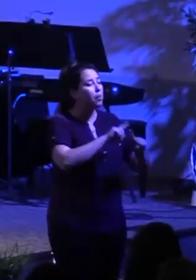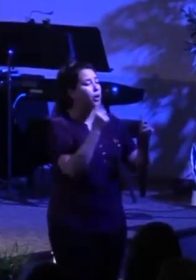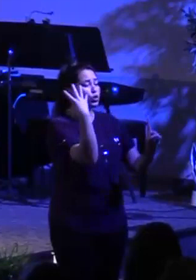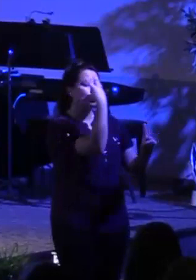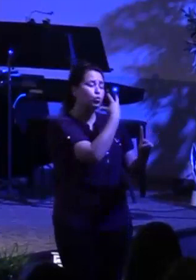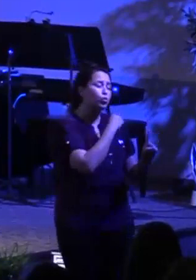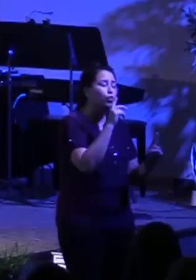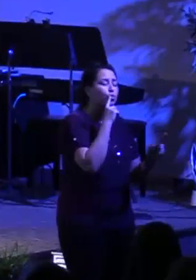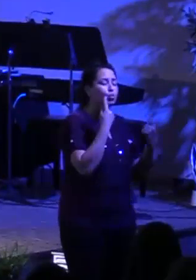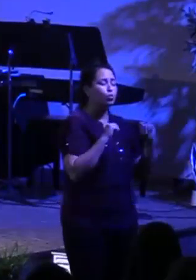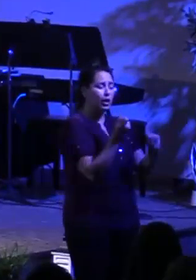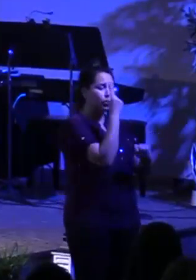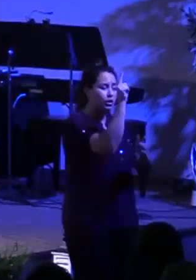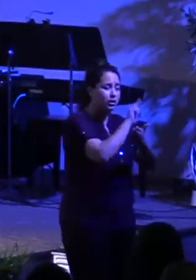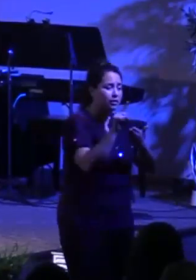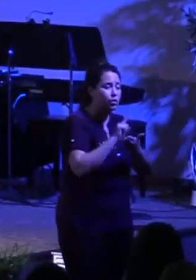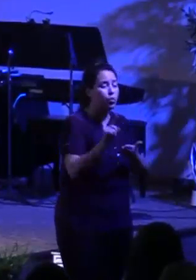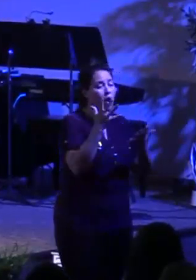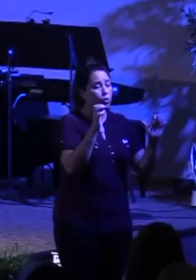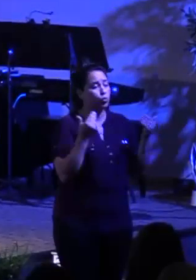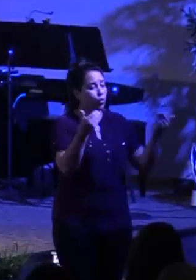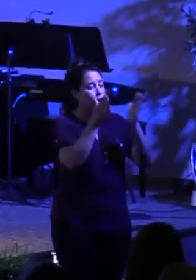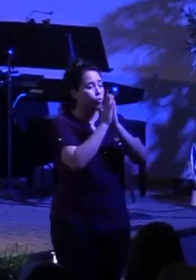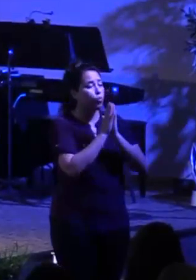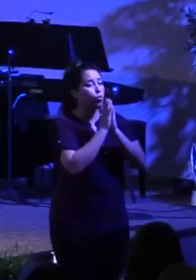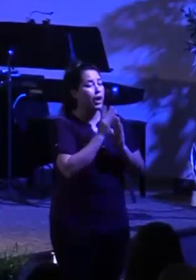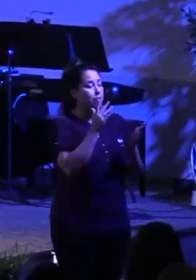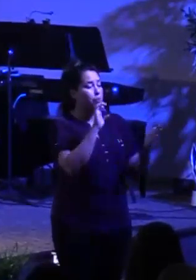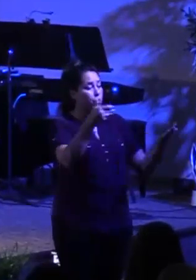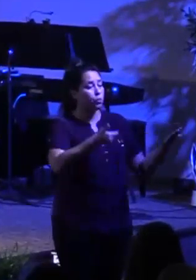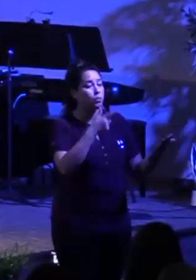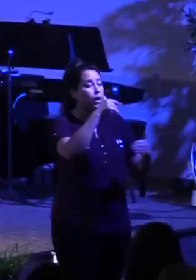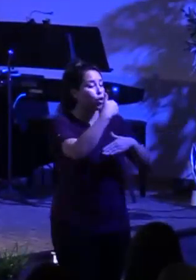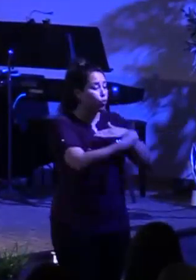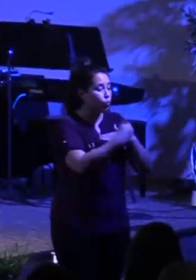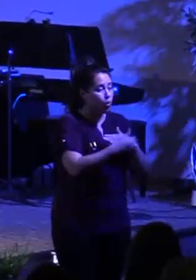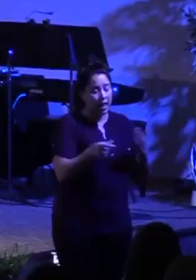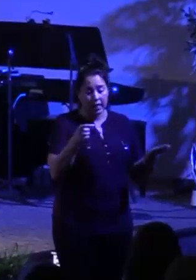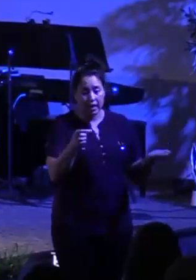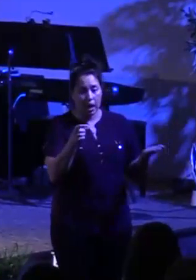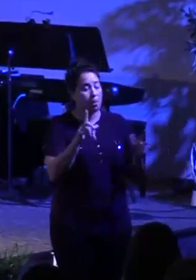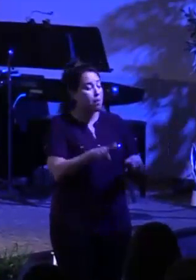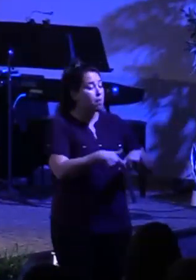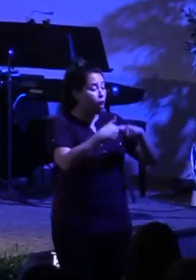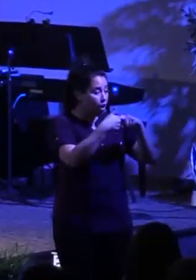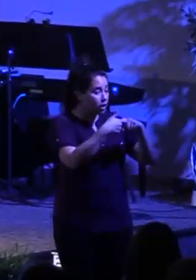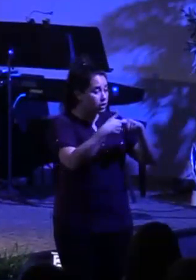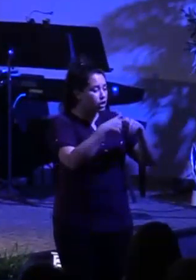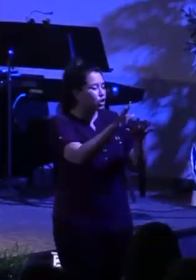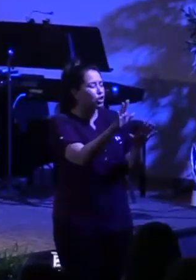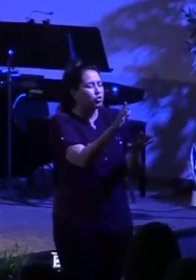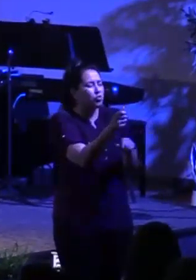going to say a prayer now, and I want to invite you to this. Just take a piece of bread, take the cup, pause for just